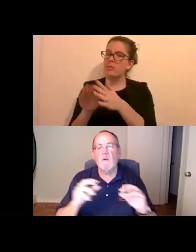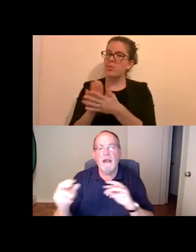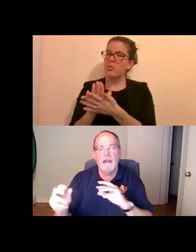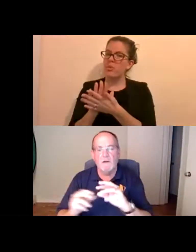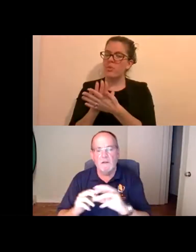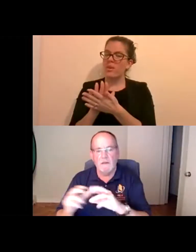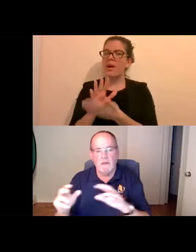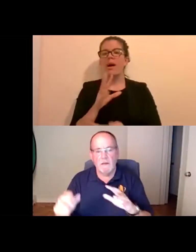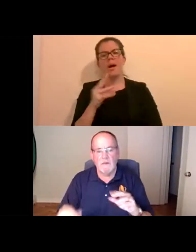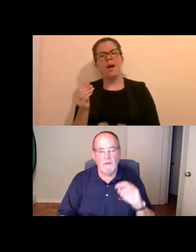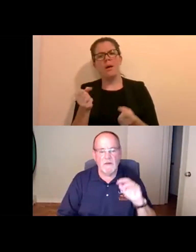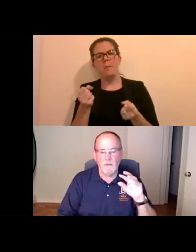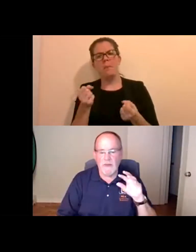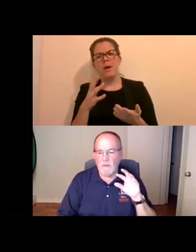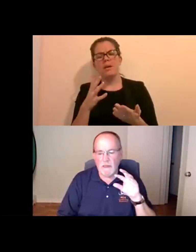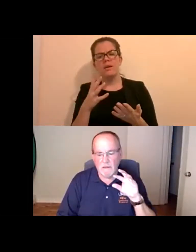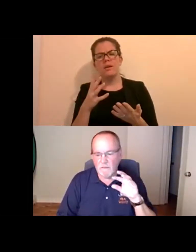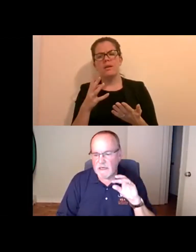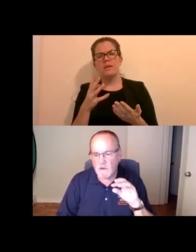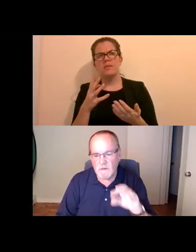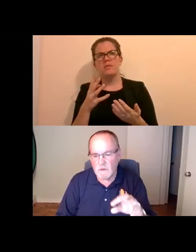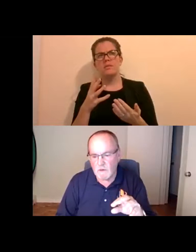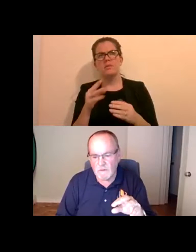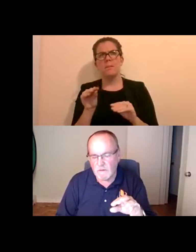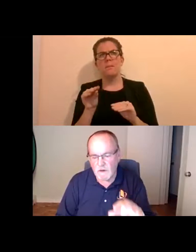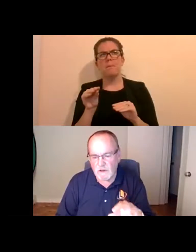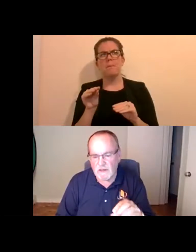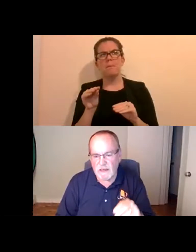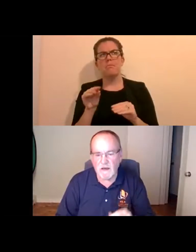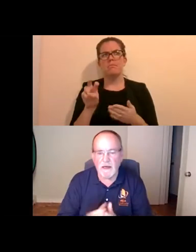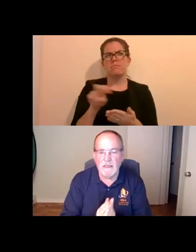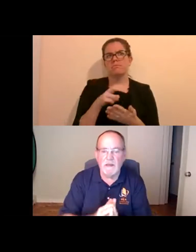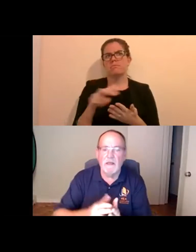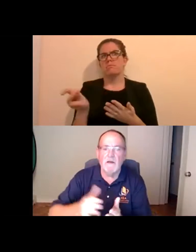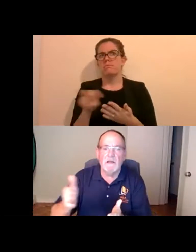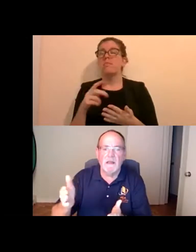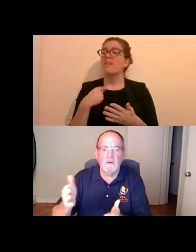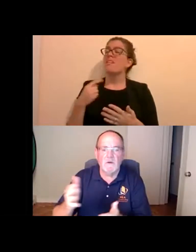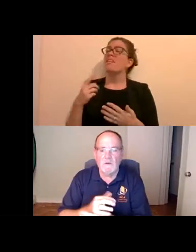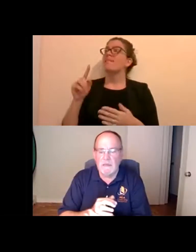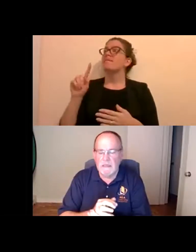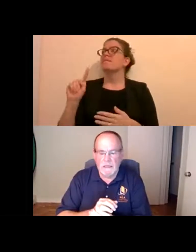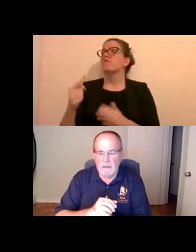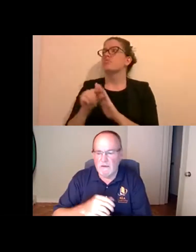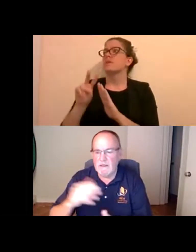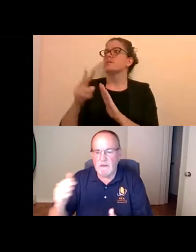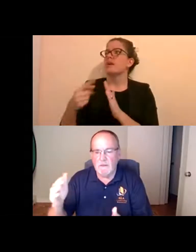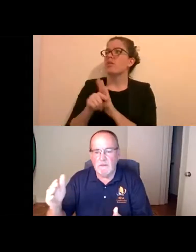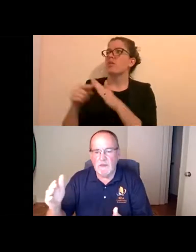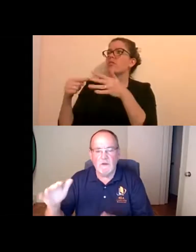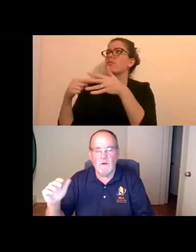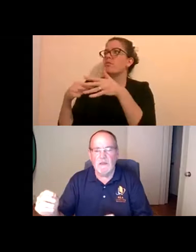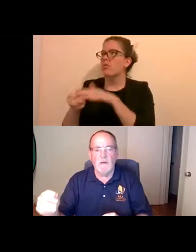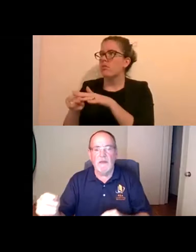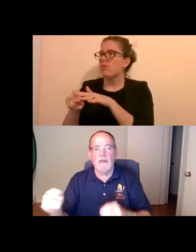shifting around between, you may be in mainstream school for first and second grade, and you may go to deaf school, until